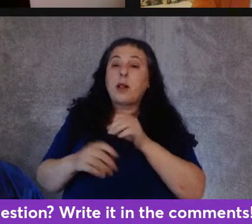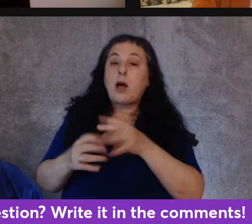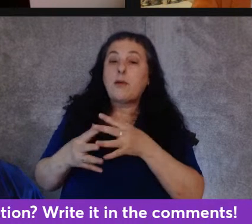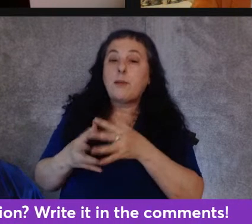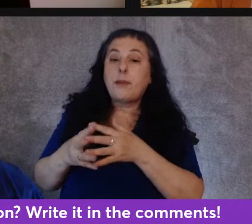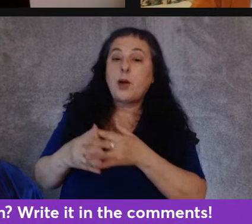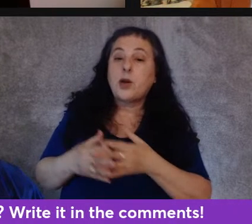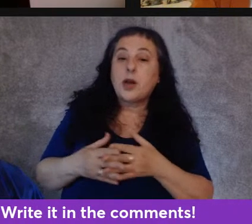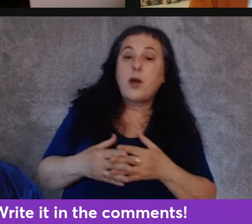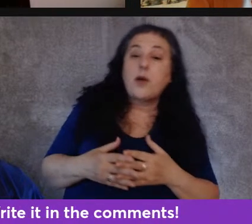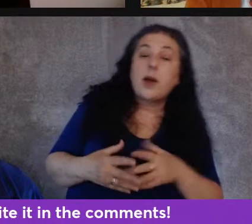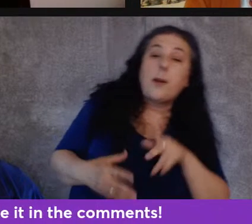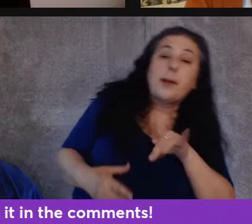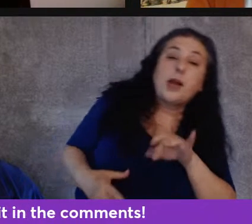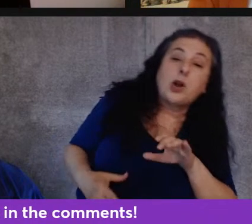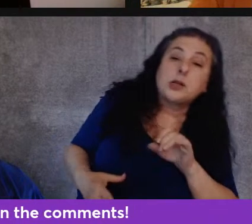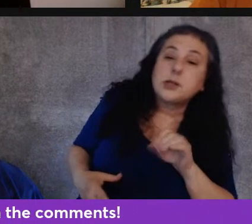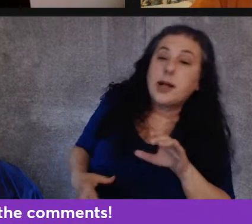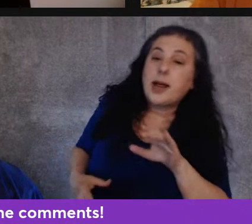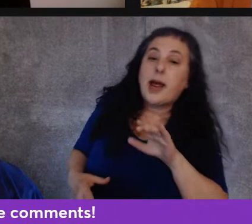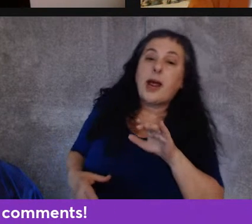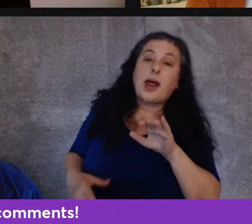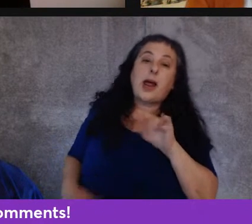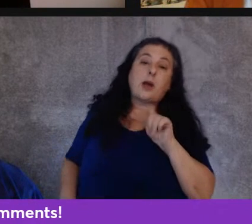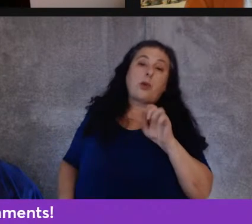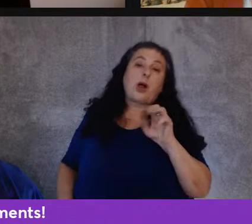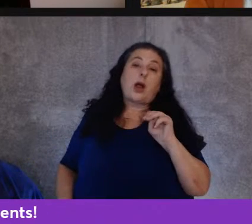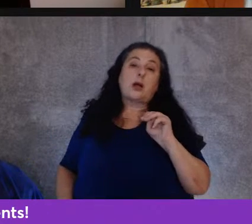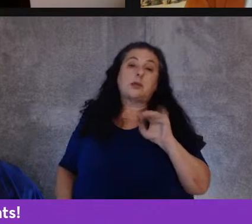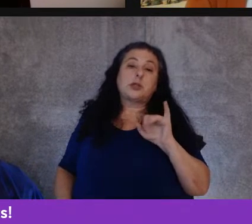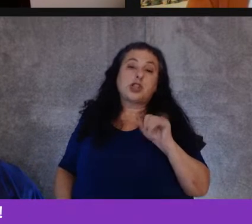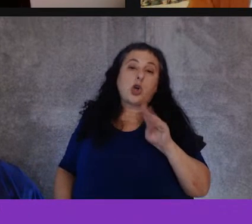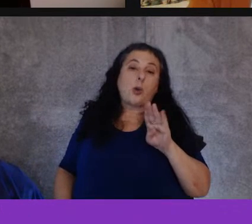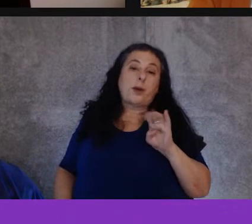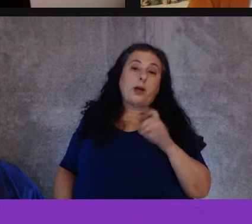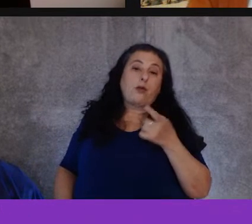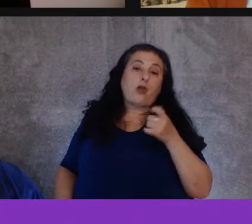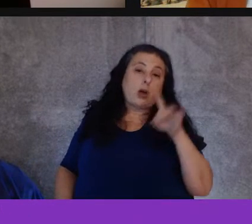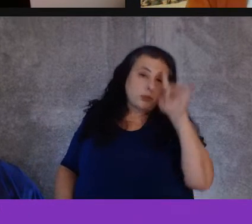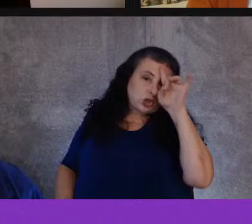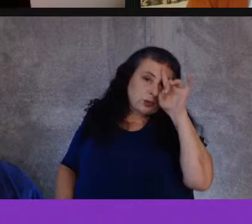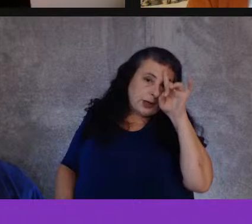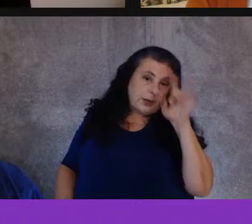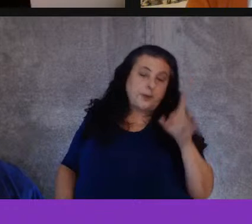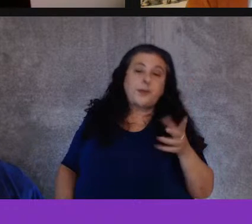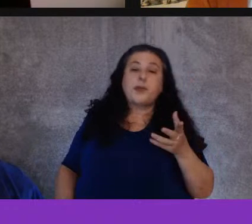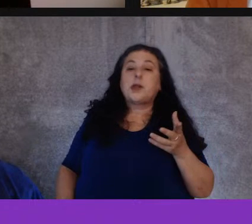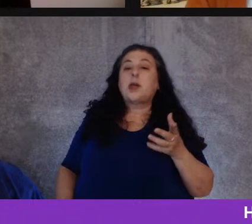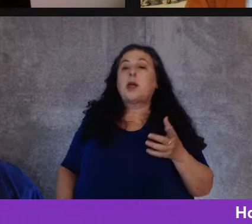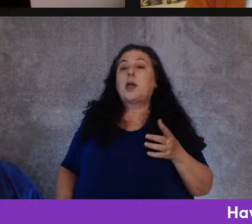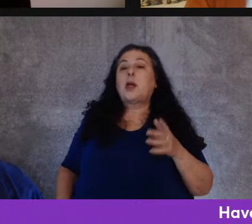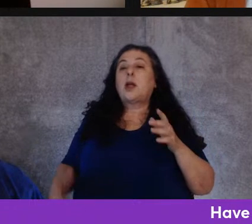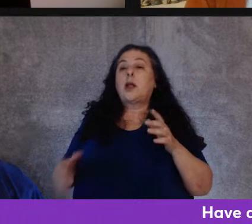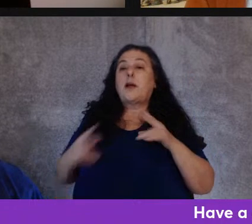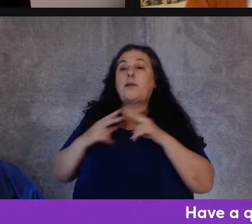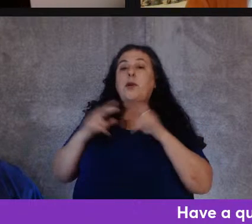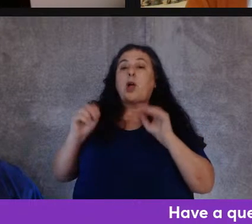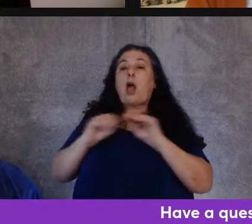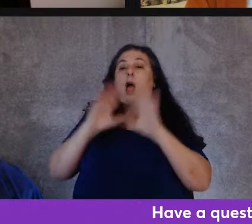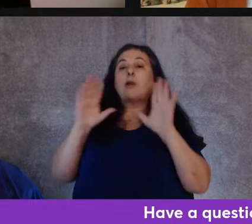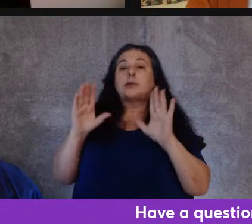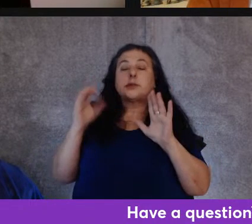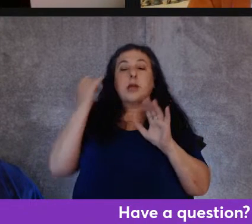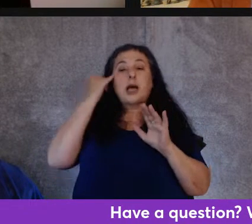American pediatrics is Abraham Jacobi, who came over here from Germany, and he had very distinct ideas